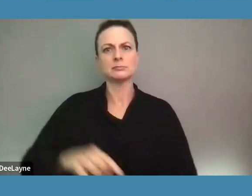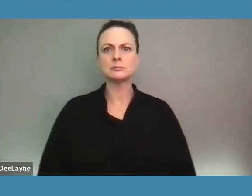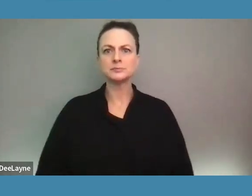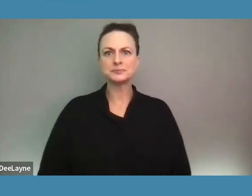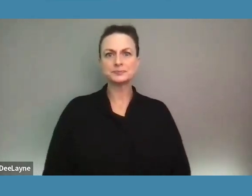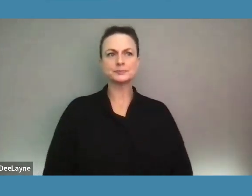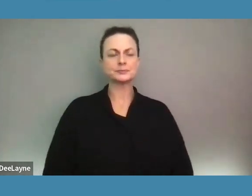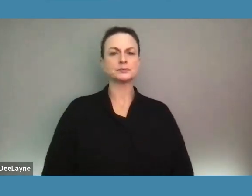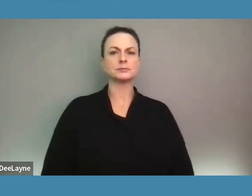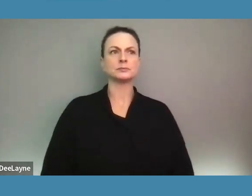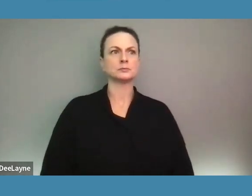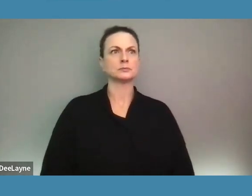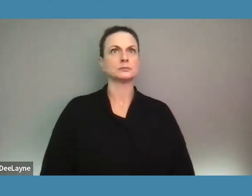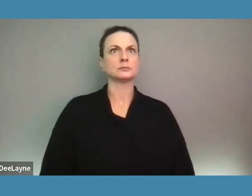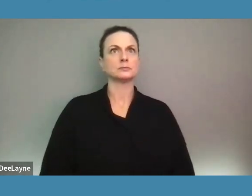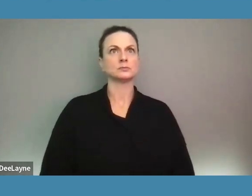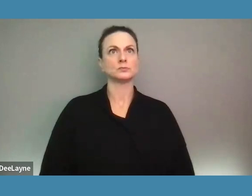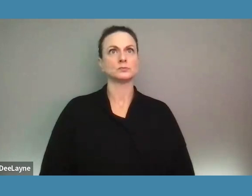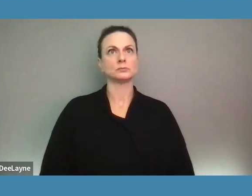Oh.